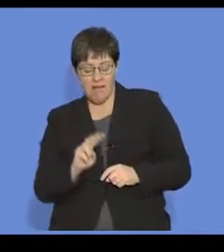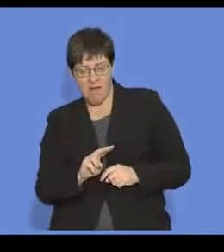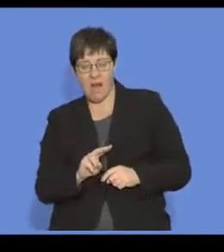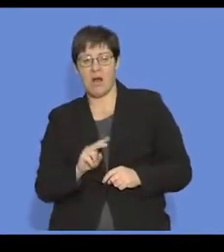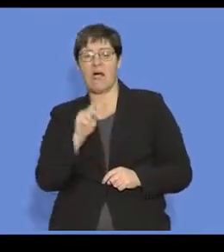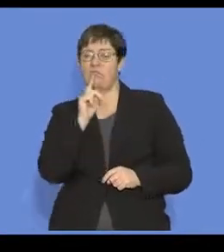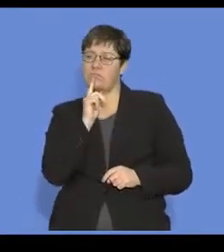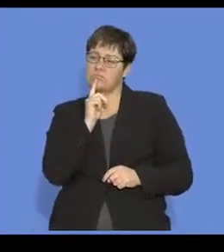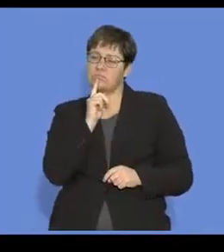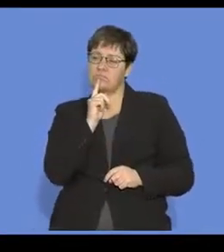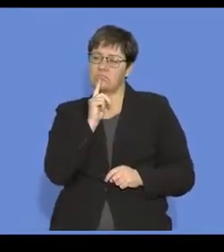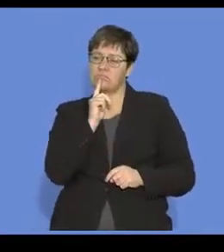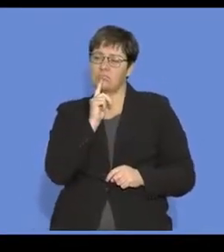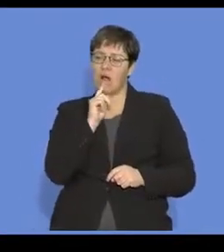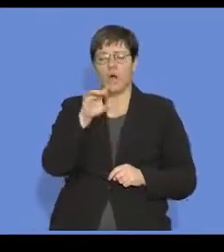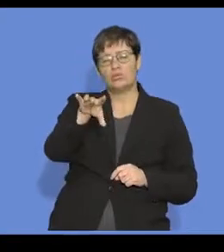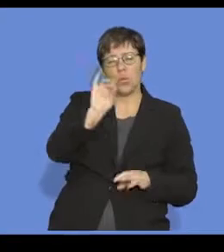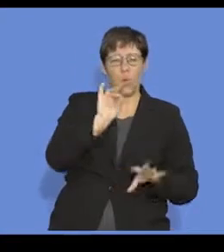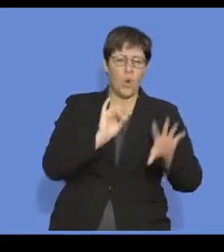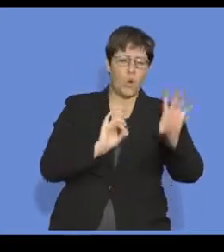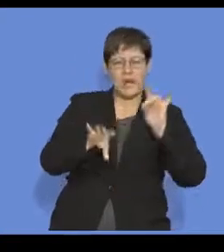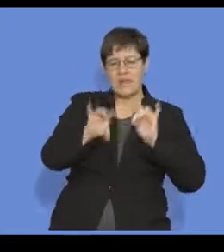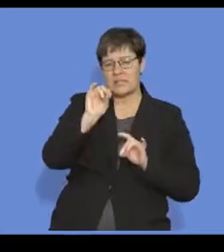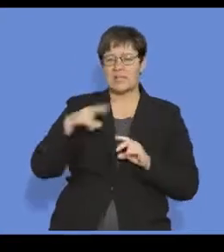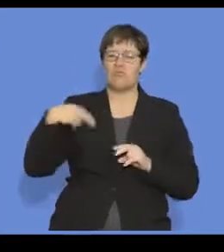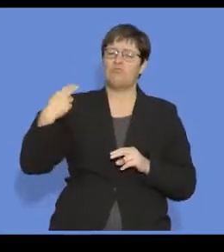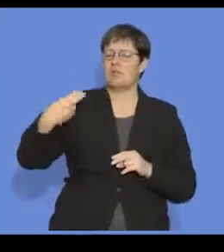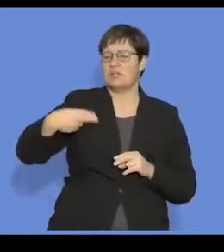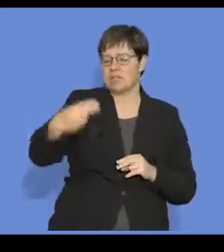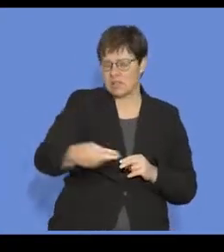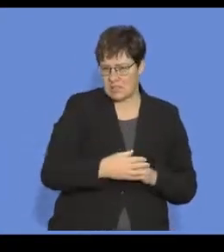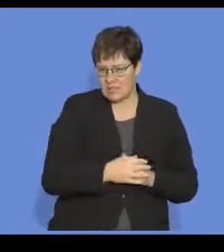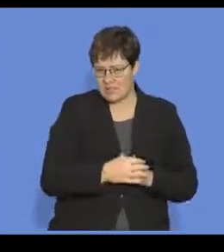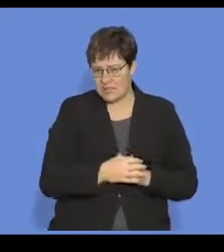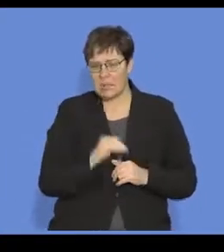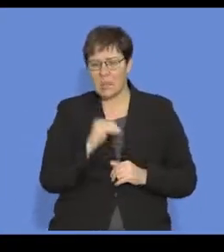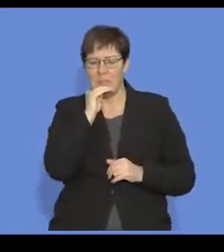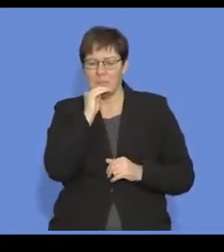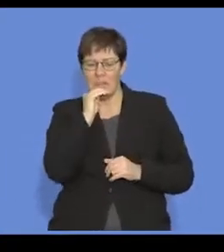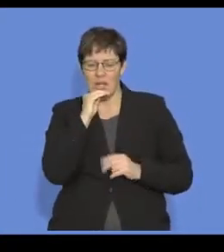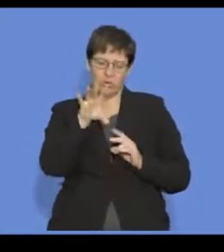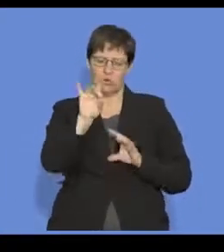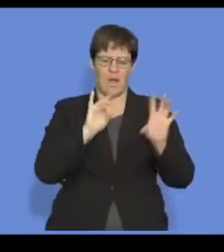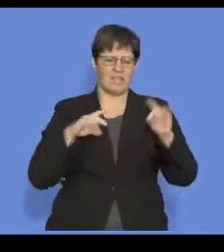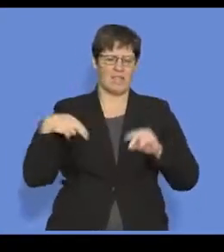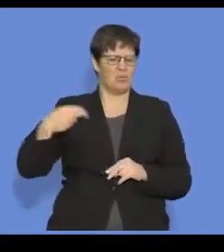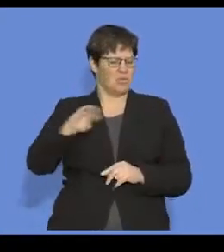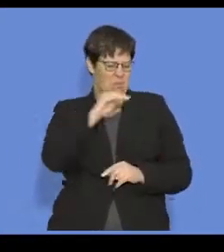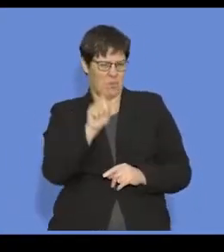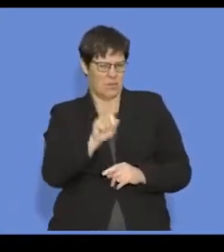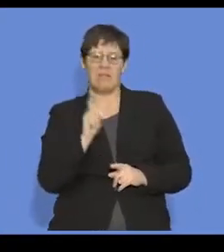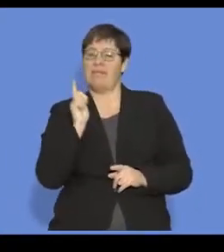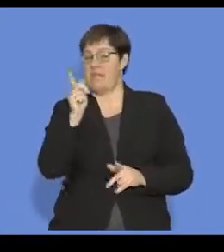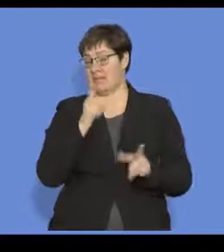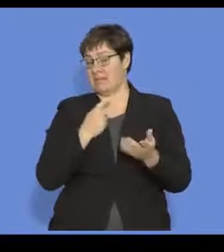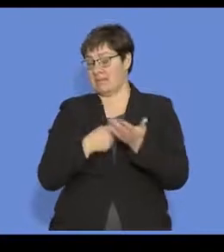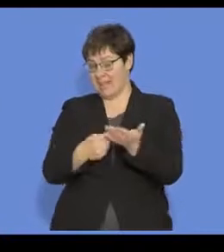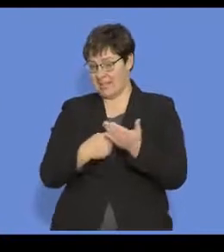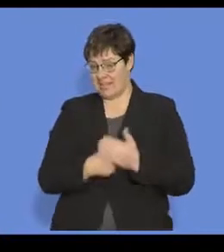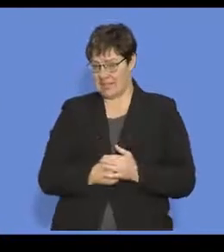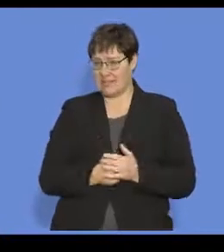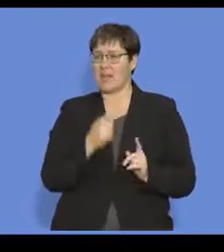look at choice with repetition. I'll talk about that later. What does it mean to have choice with repetition? Then from there,